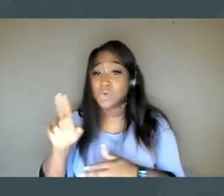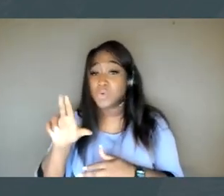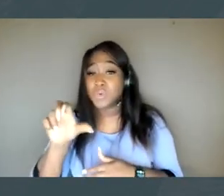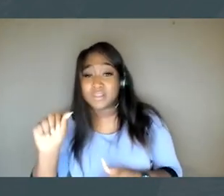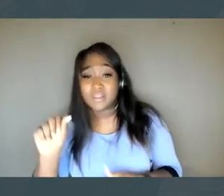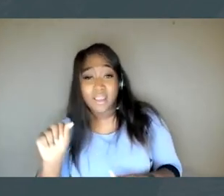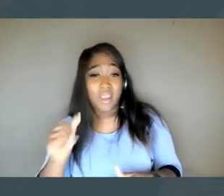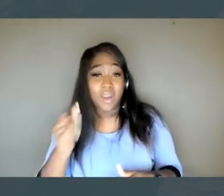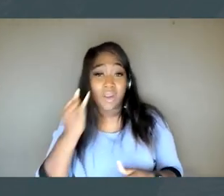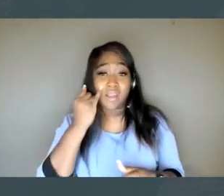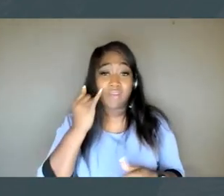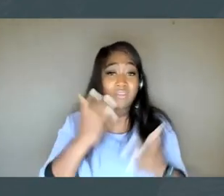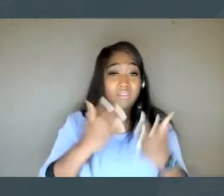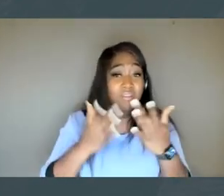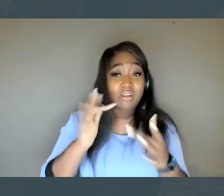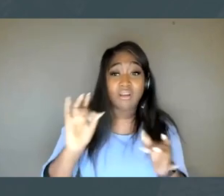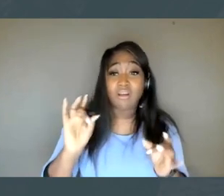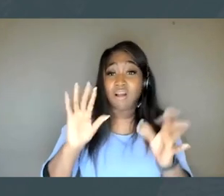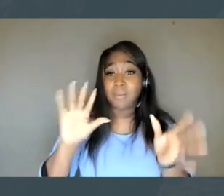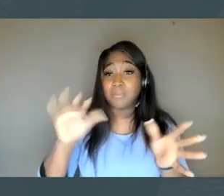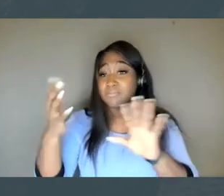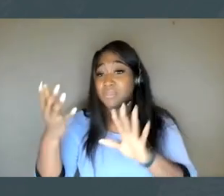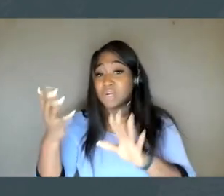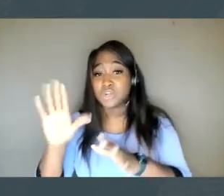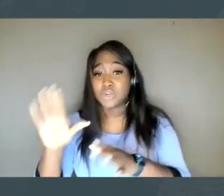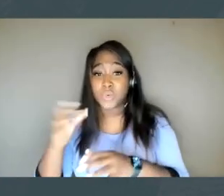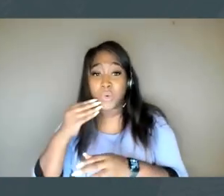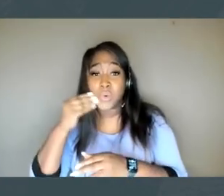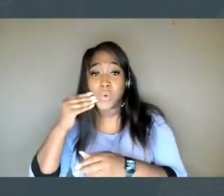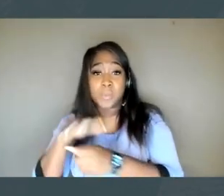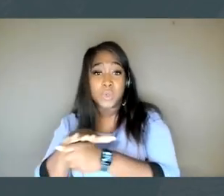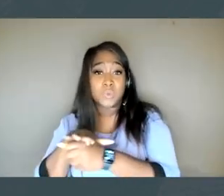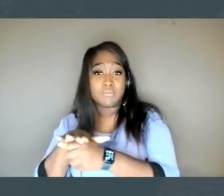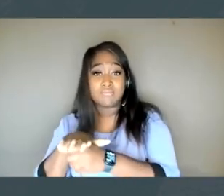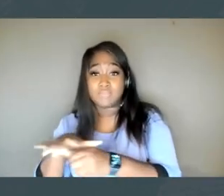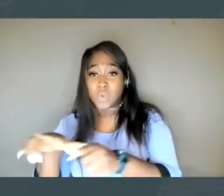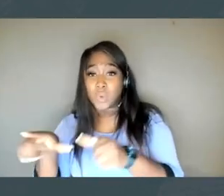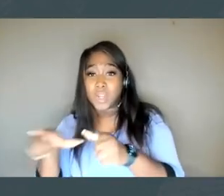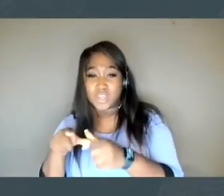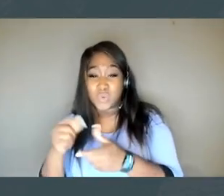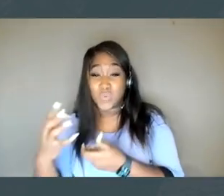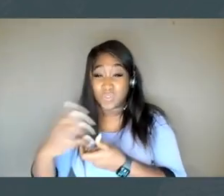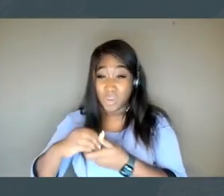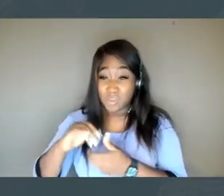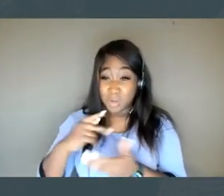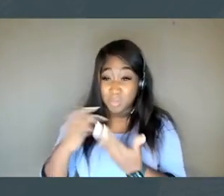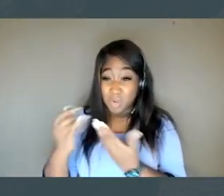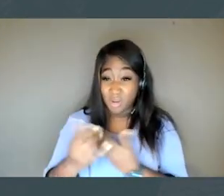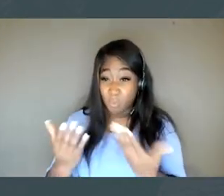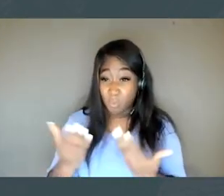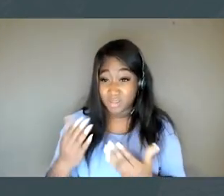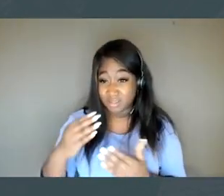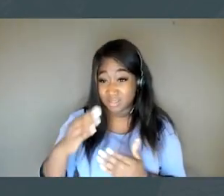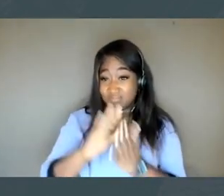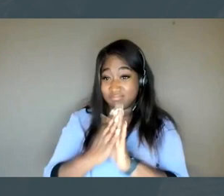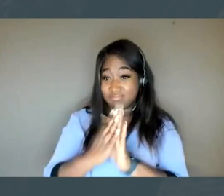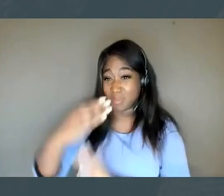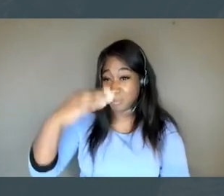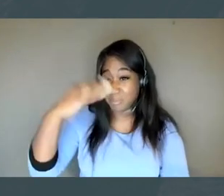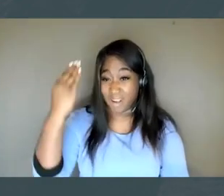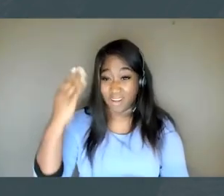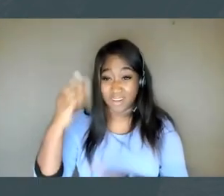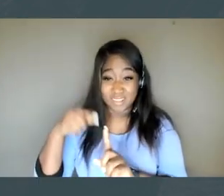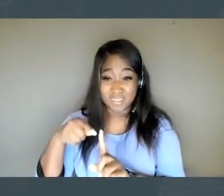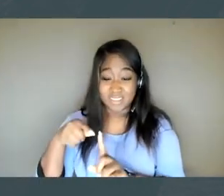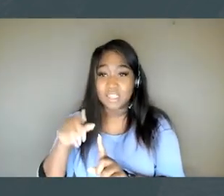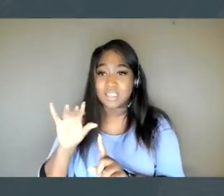your home location, you're involved in that project of blackening, which is about an intense vulnerability